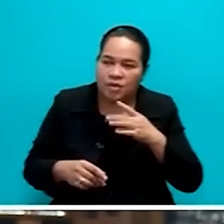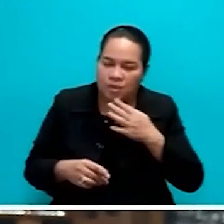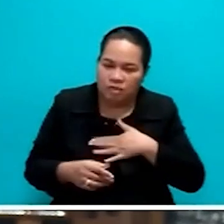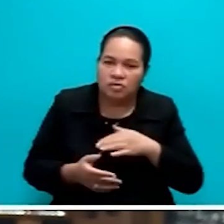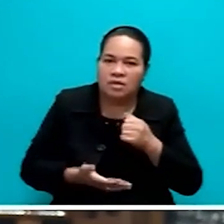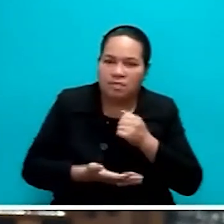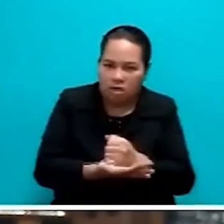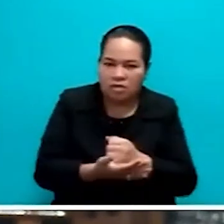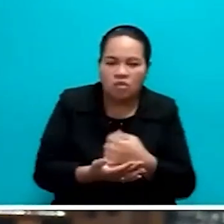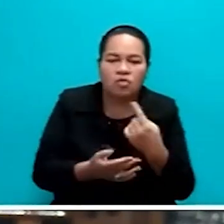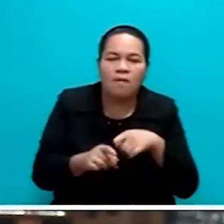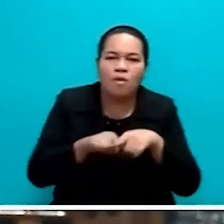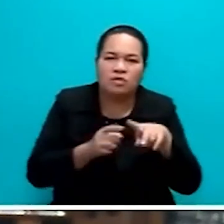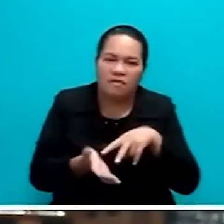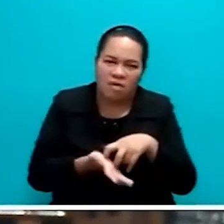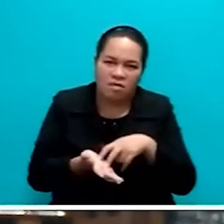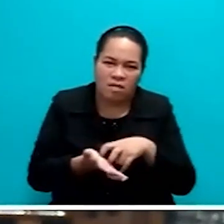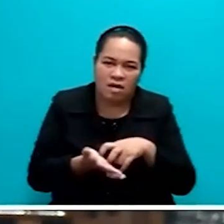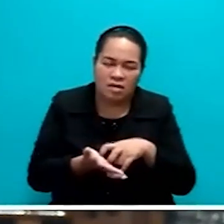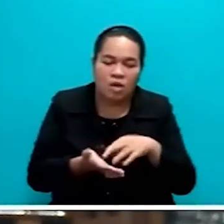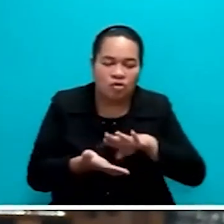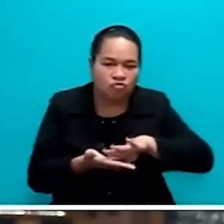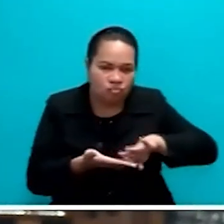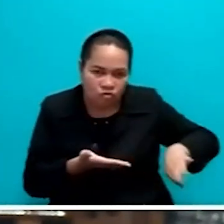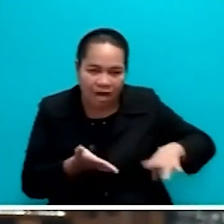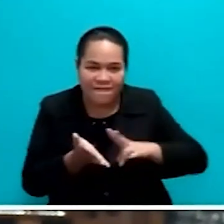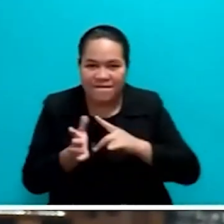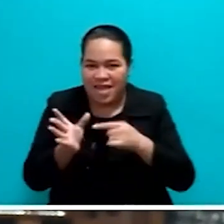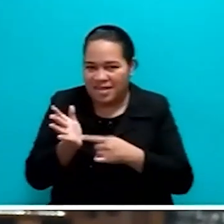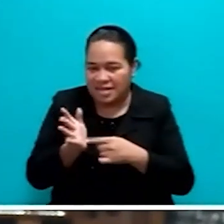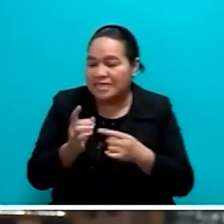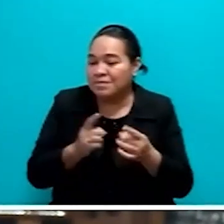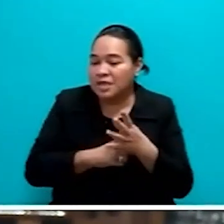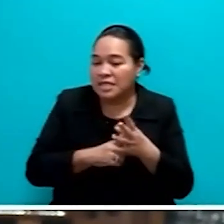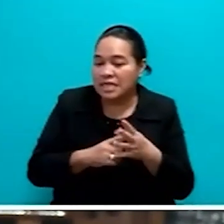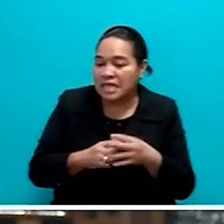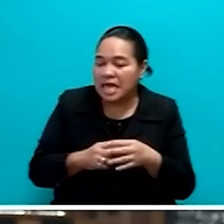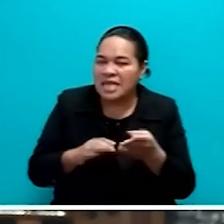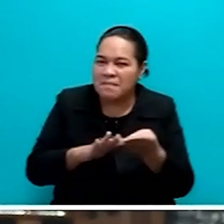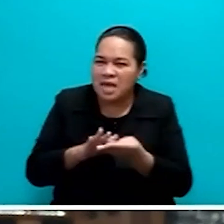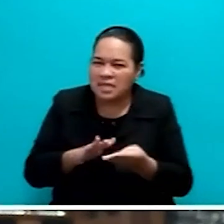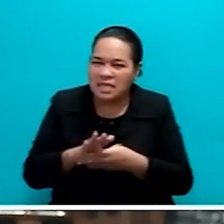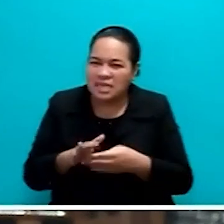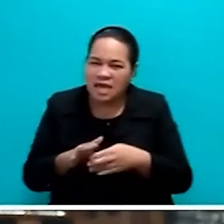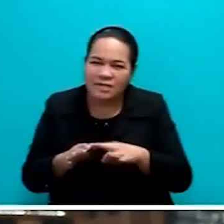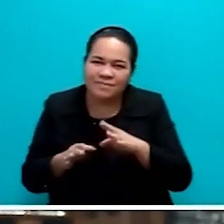in our society, through the removal of VAT on basic food items and medicines.